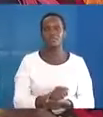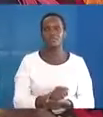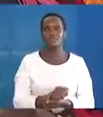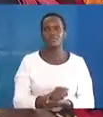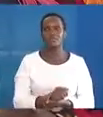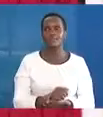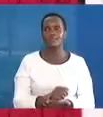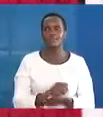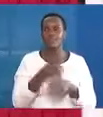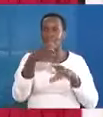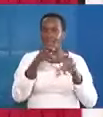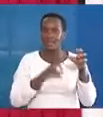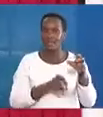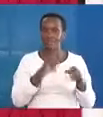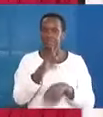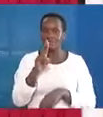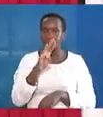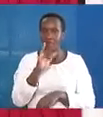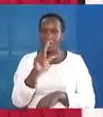The drafters of this referendum bill